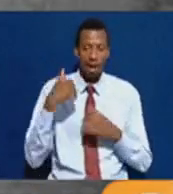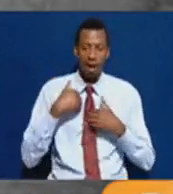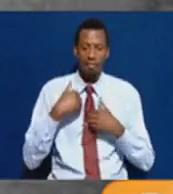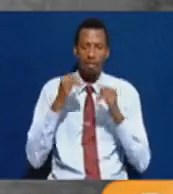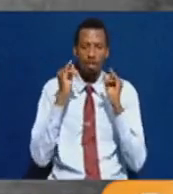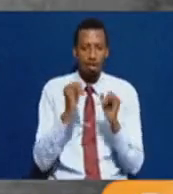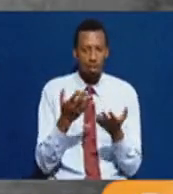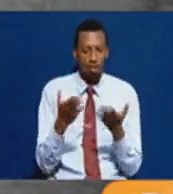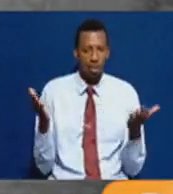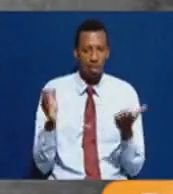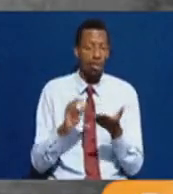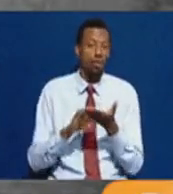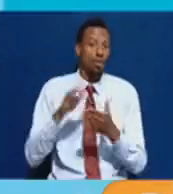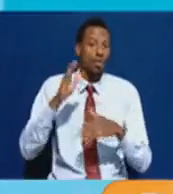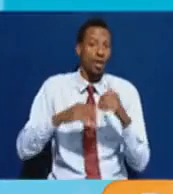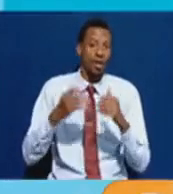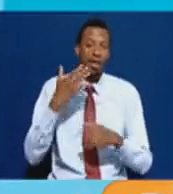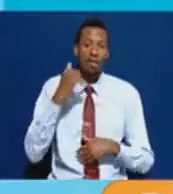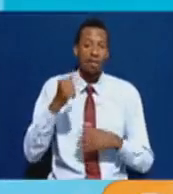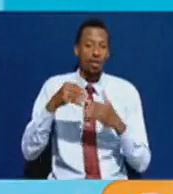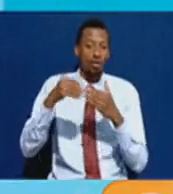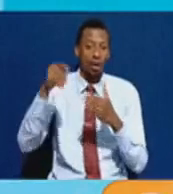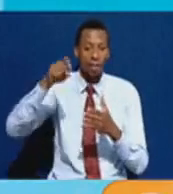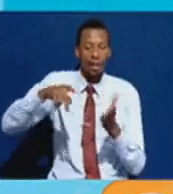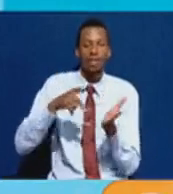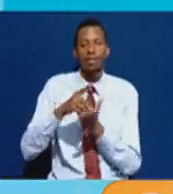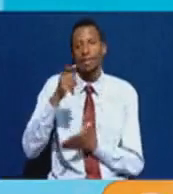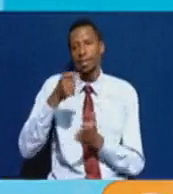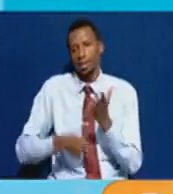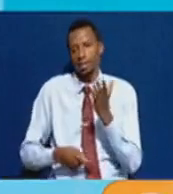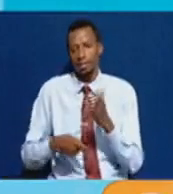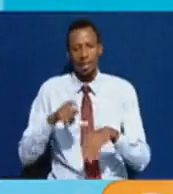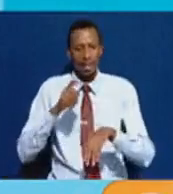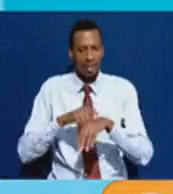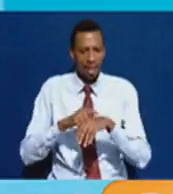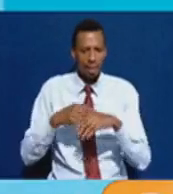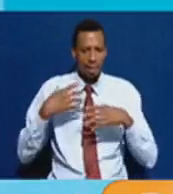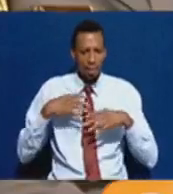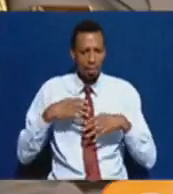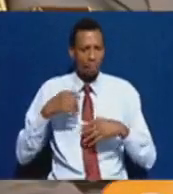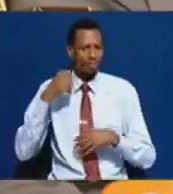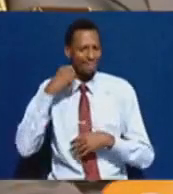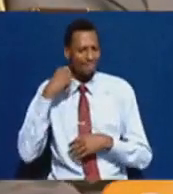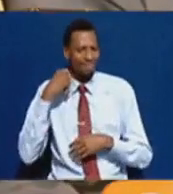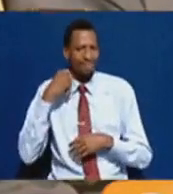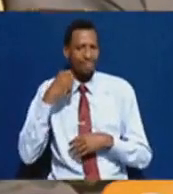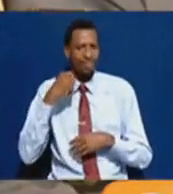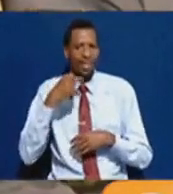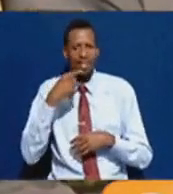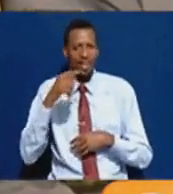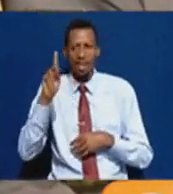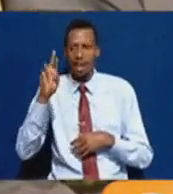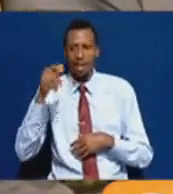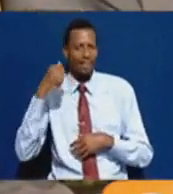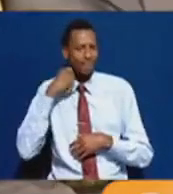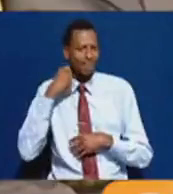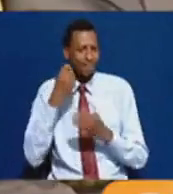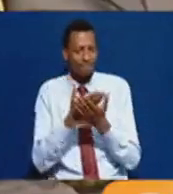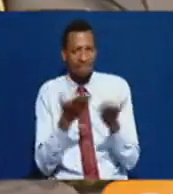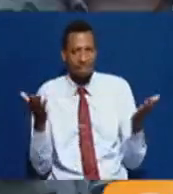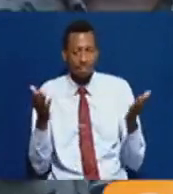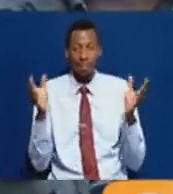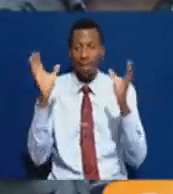$500 are required to pay tax, and with constant claims of harassment by KRA officers, President William Ruto, who graced